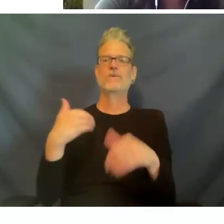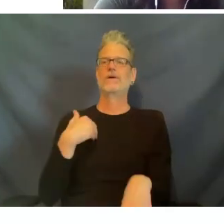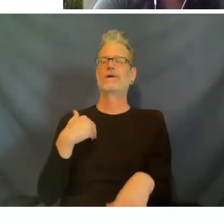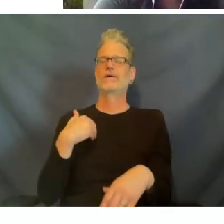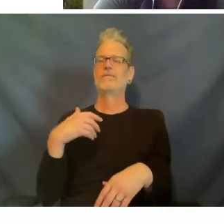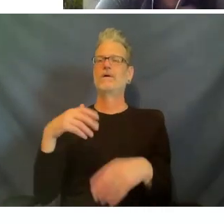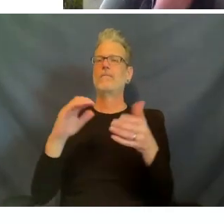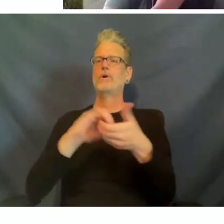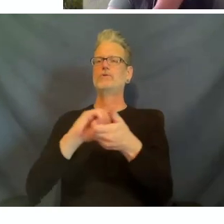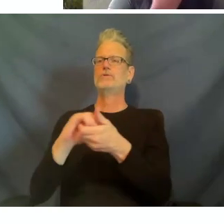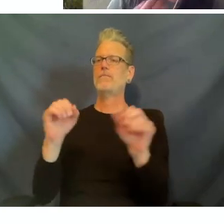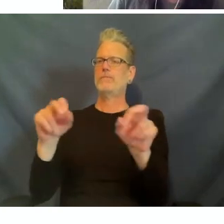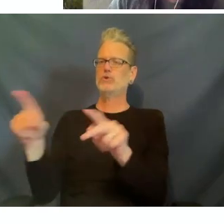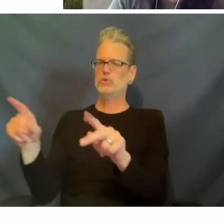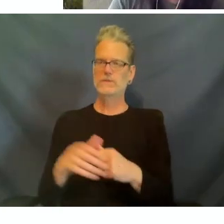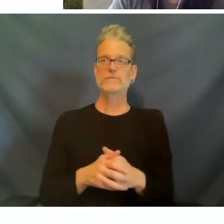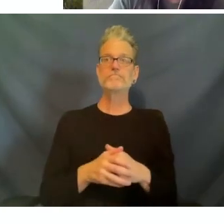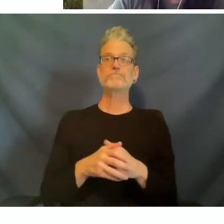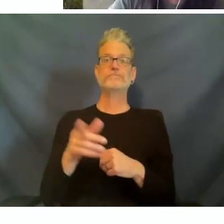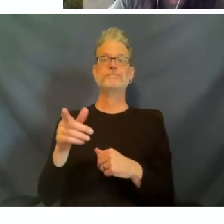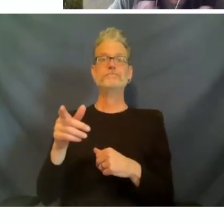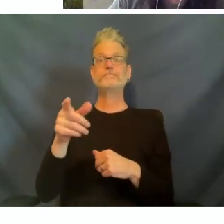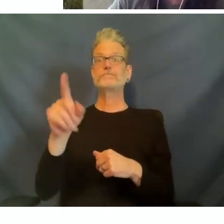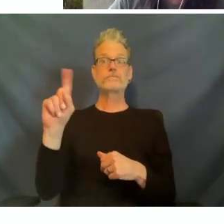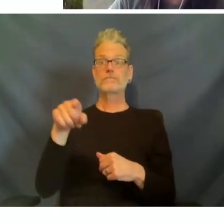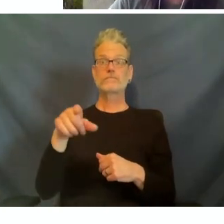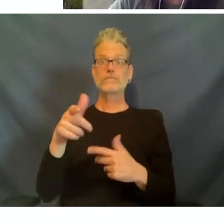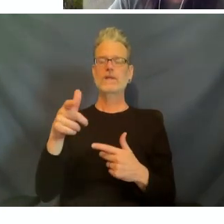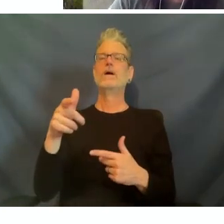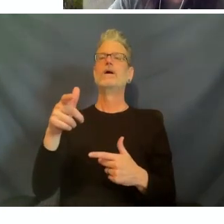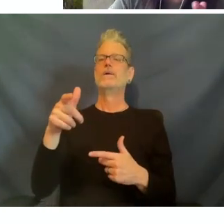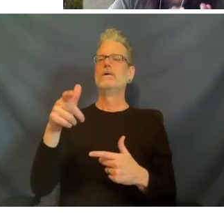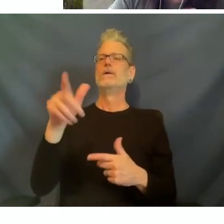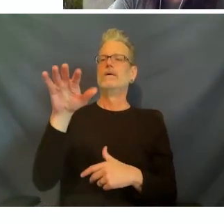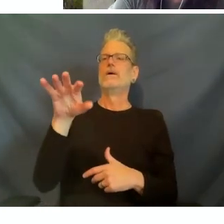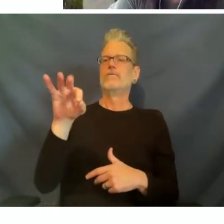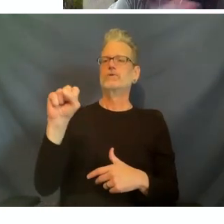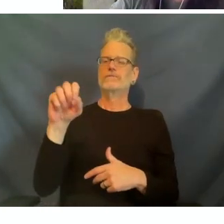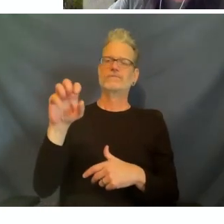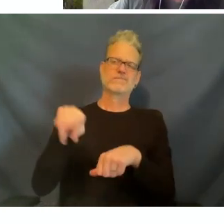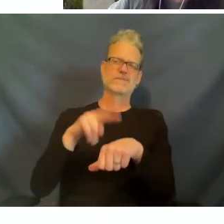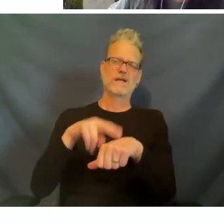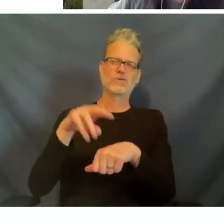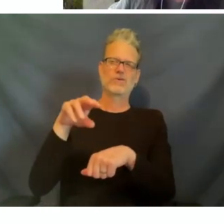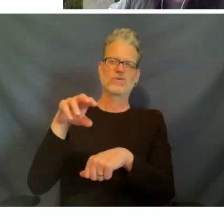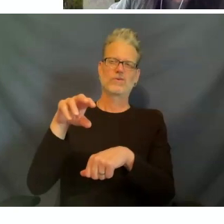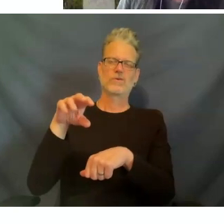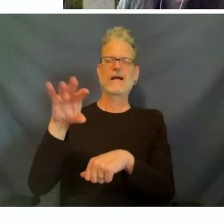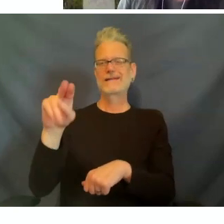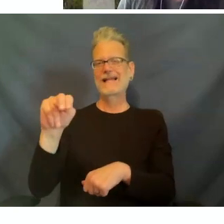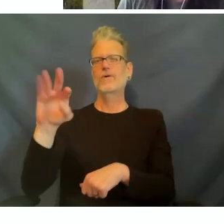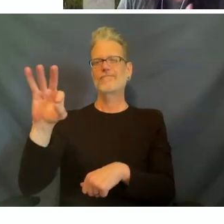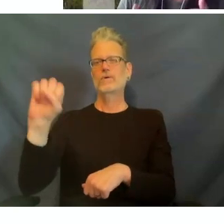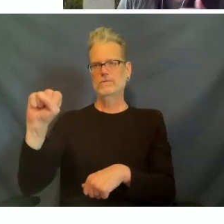specifically. So the Partnership Office is in the National Forest System Deputy Area, and we have a goal to work across all deputy areas